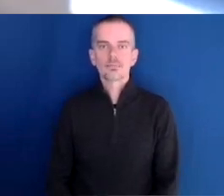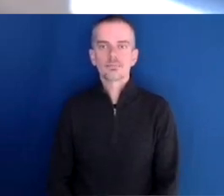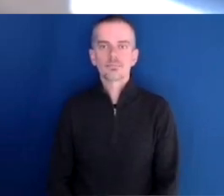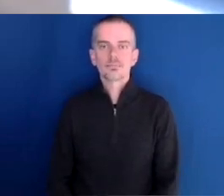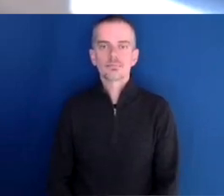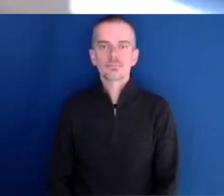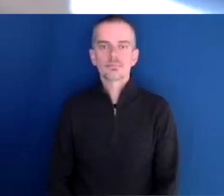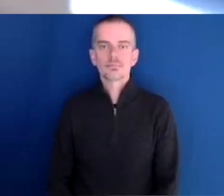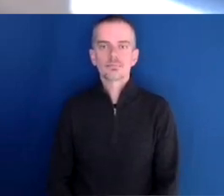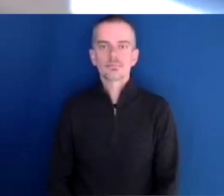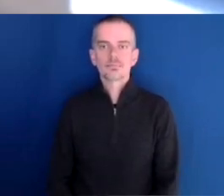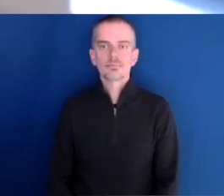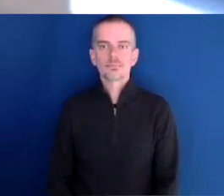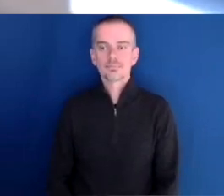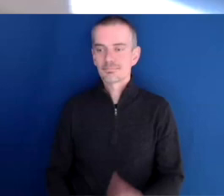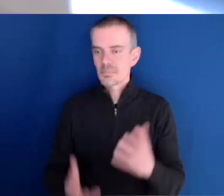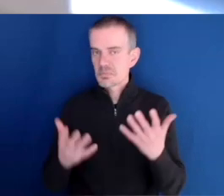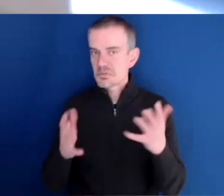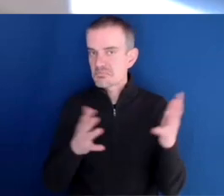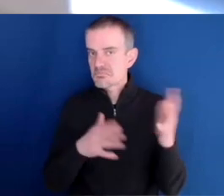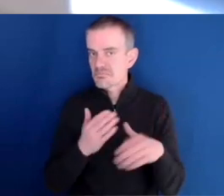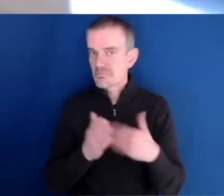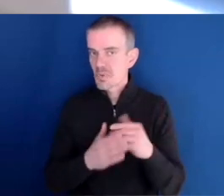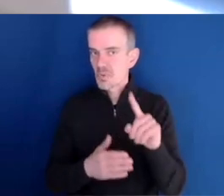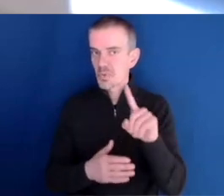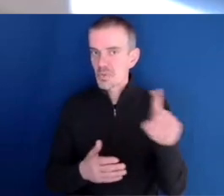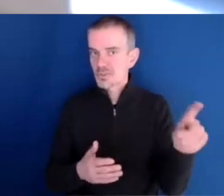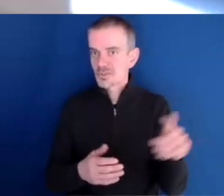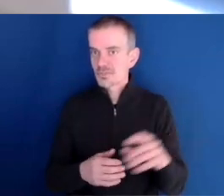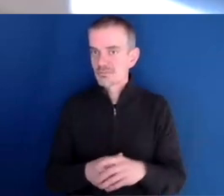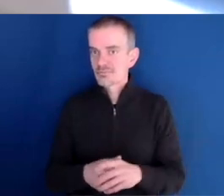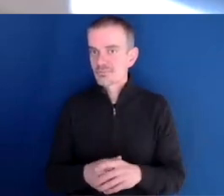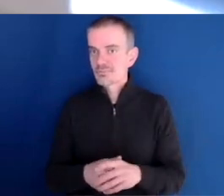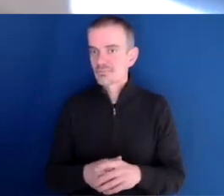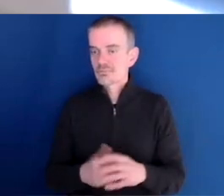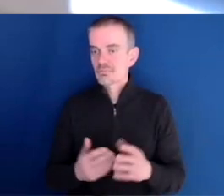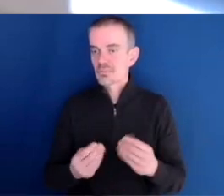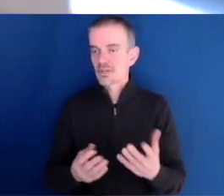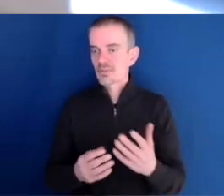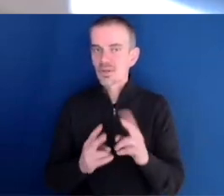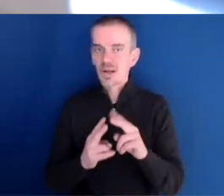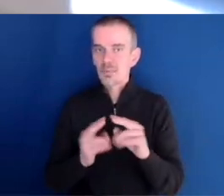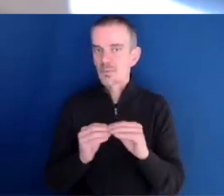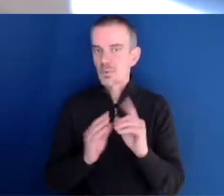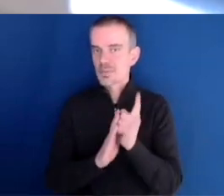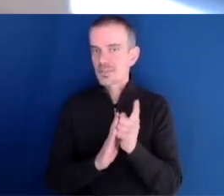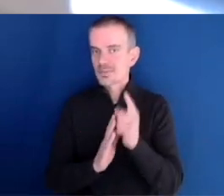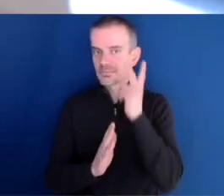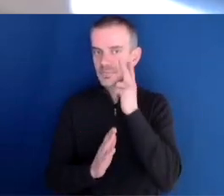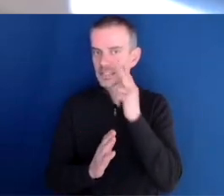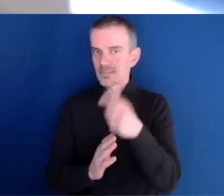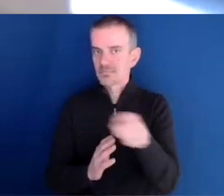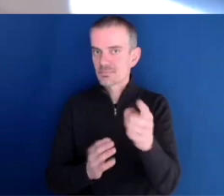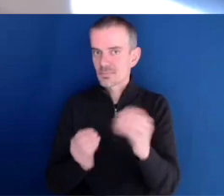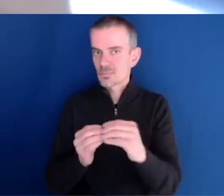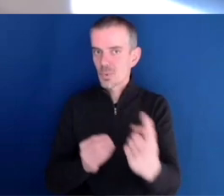I think we are through all the questions then. We can wait maybe a couple minutes here to see if anyone wants to ask